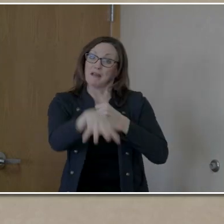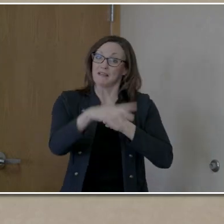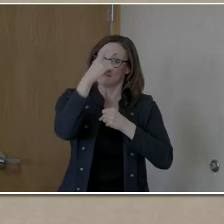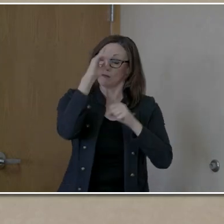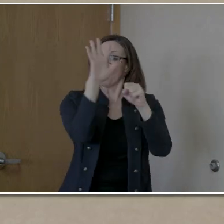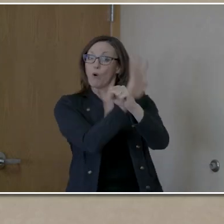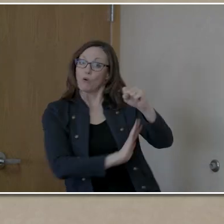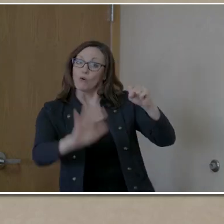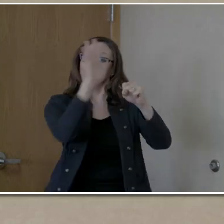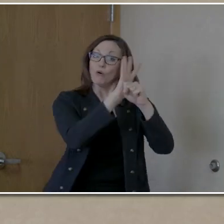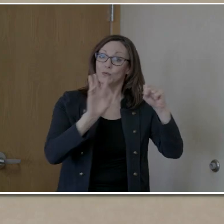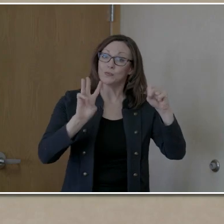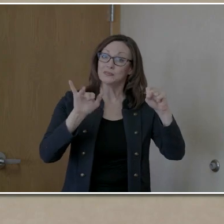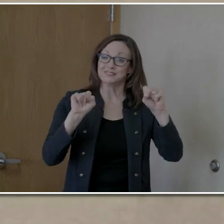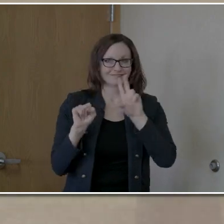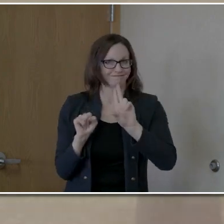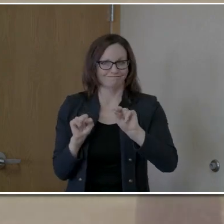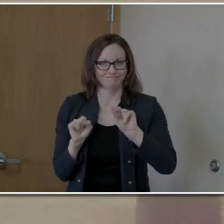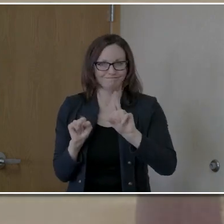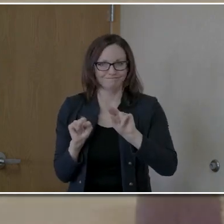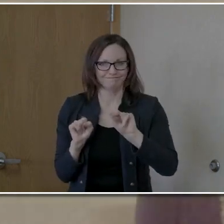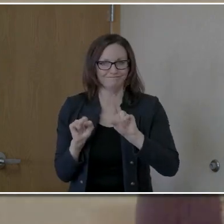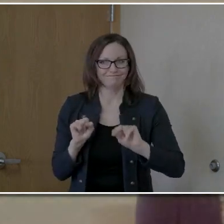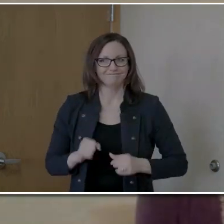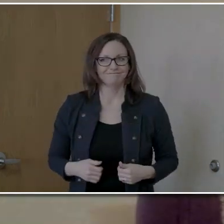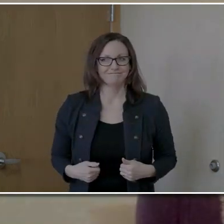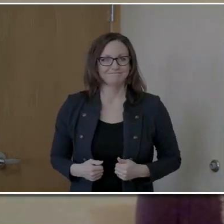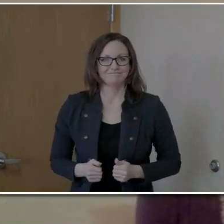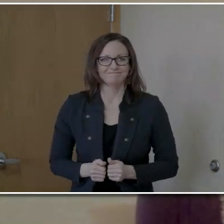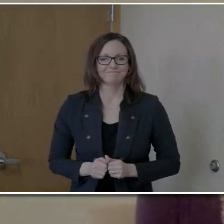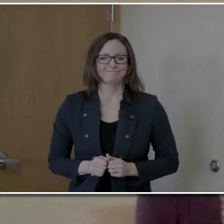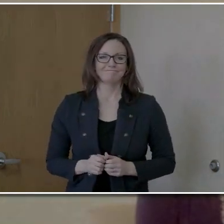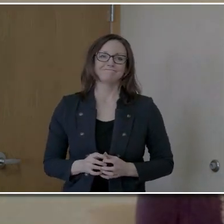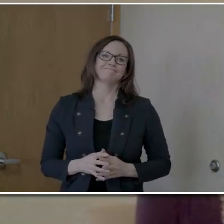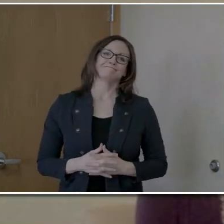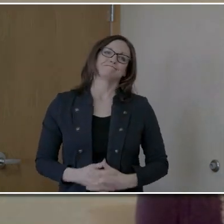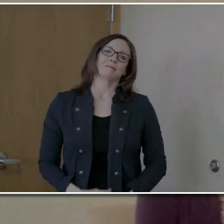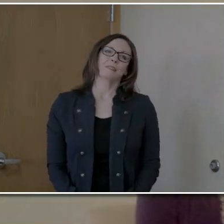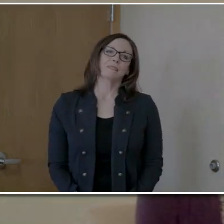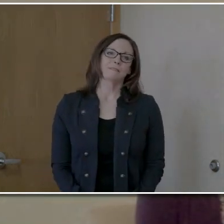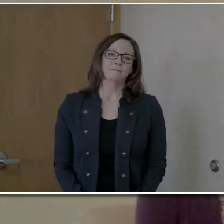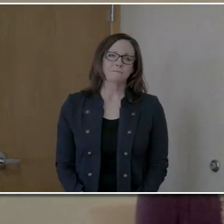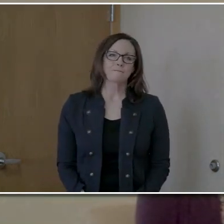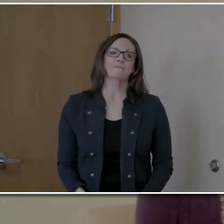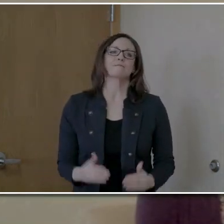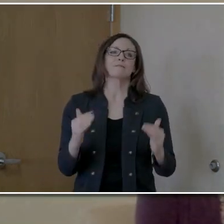Thank you, Mason. We'll next go to Brian Karen with WLUK.